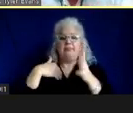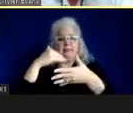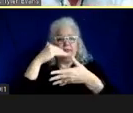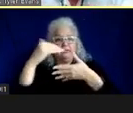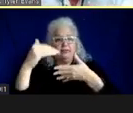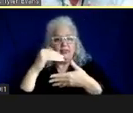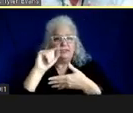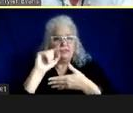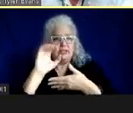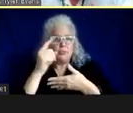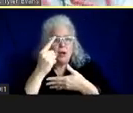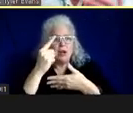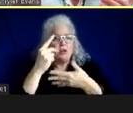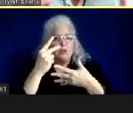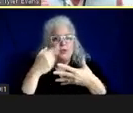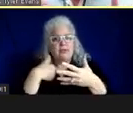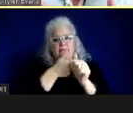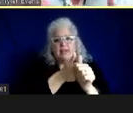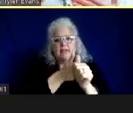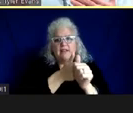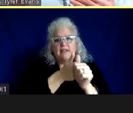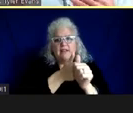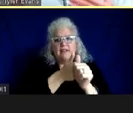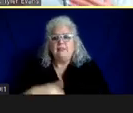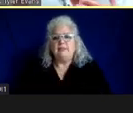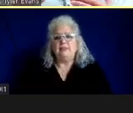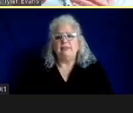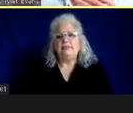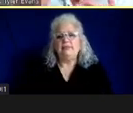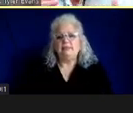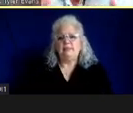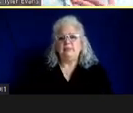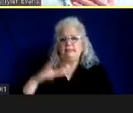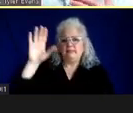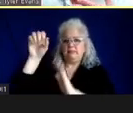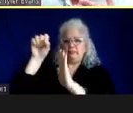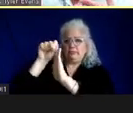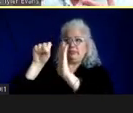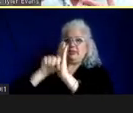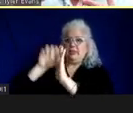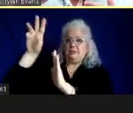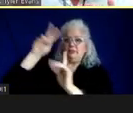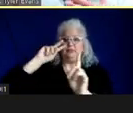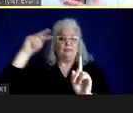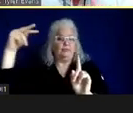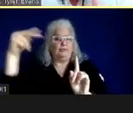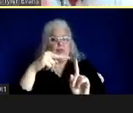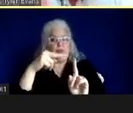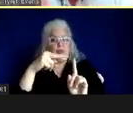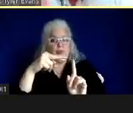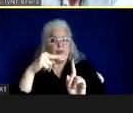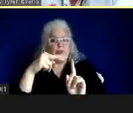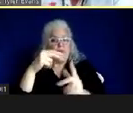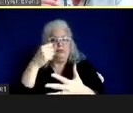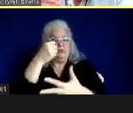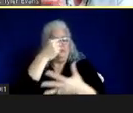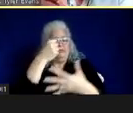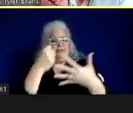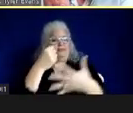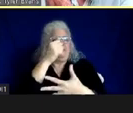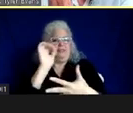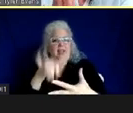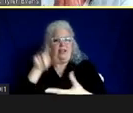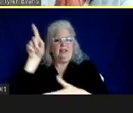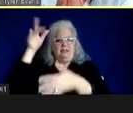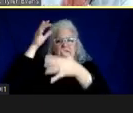the state's sort of interpretation of prioritization, based upon kind of